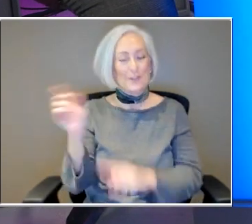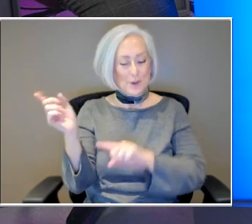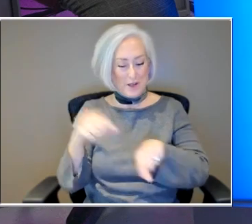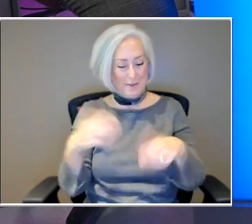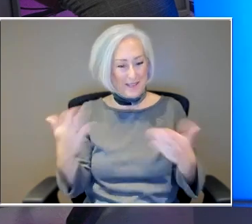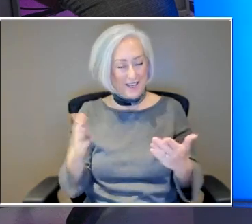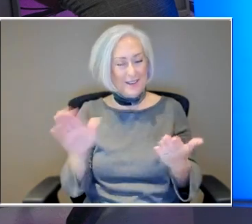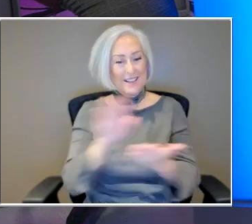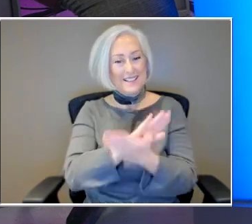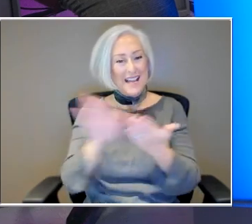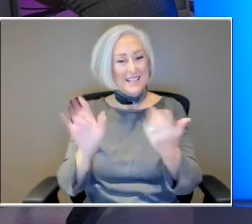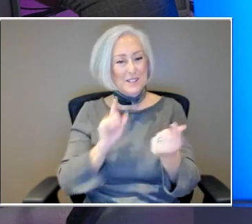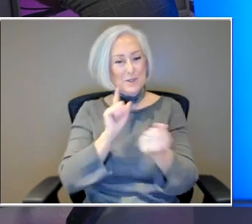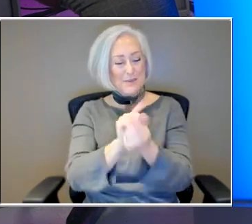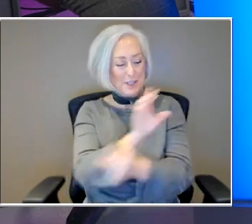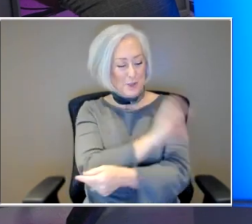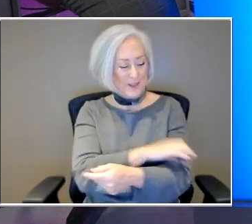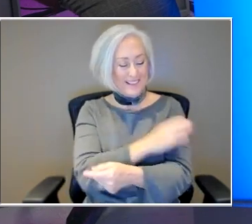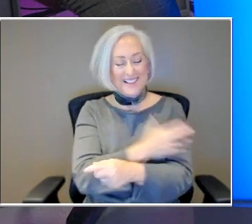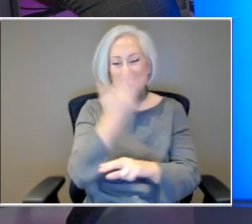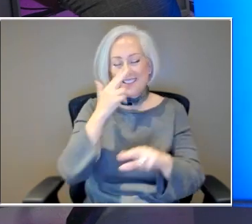it's really fun to get to see you in this